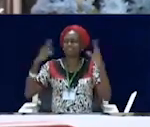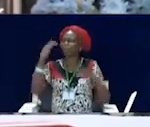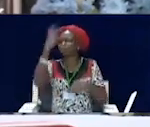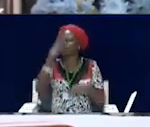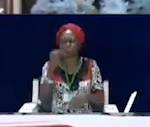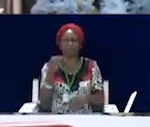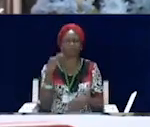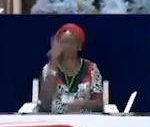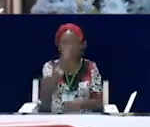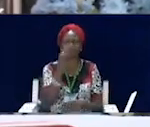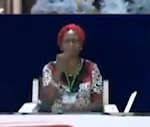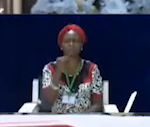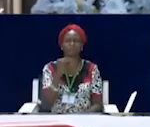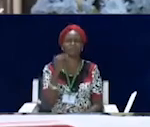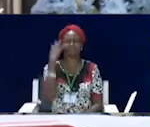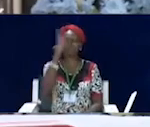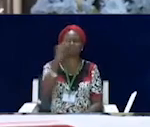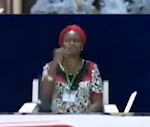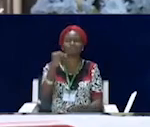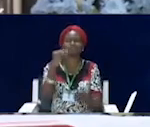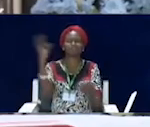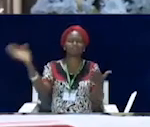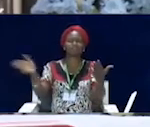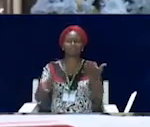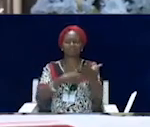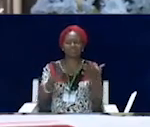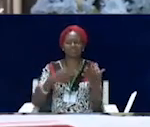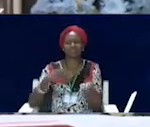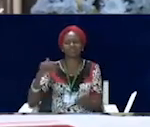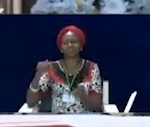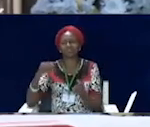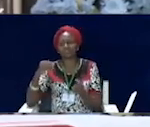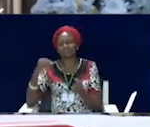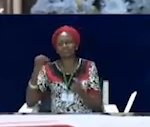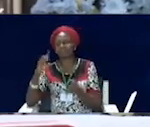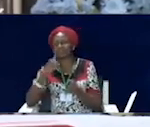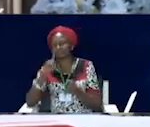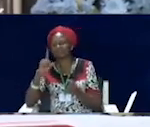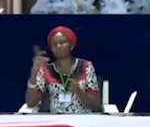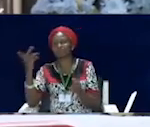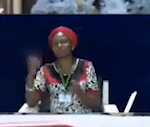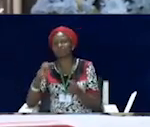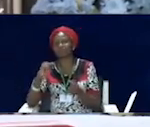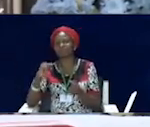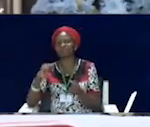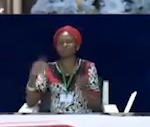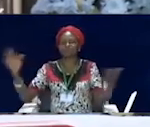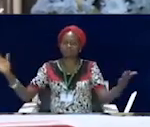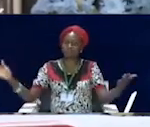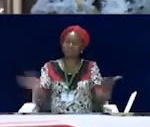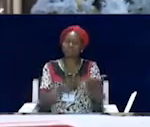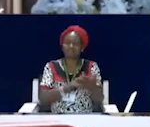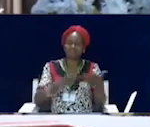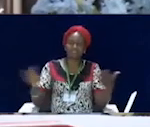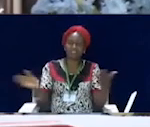Beautiful, beautiful. And of course, the mass choir show that